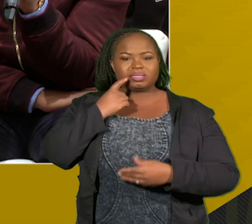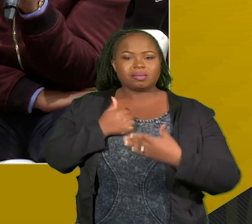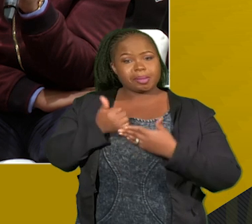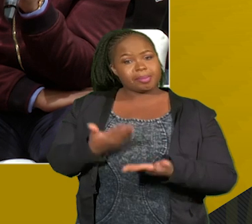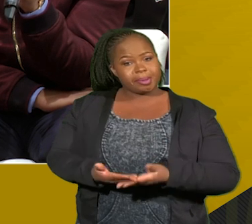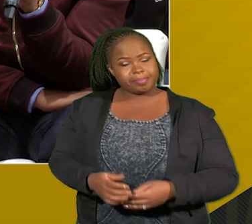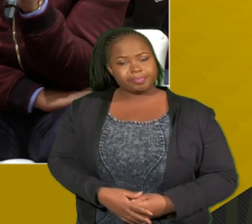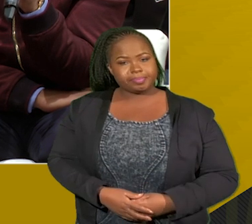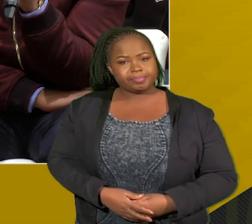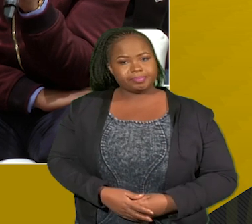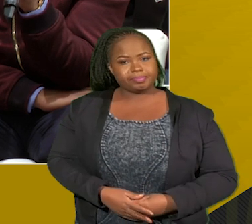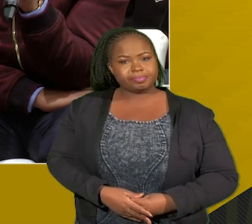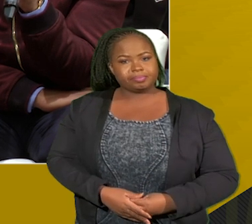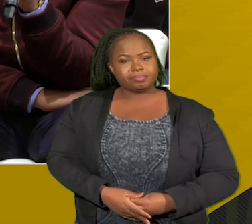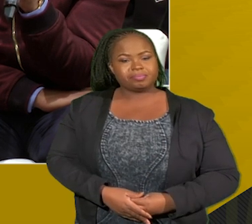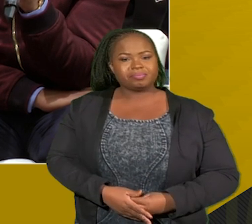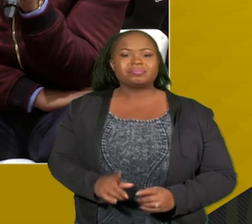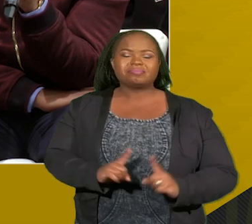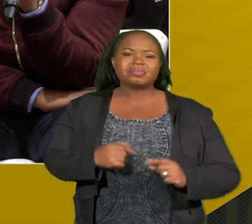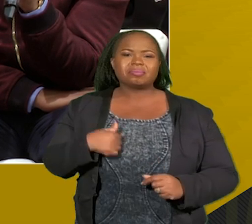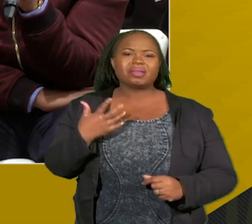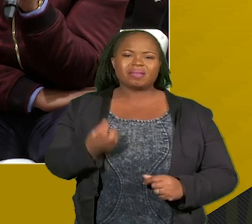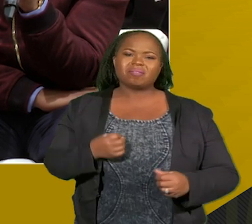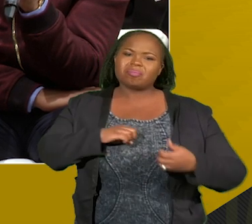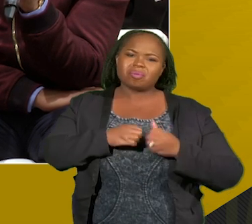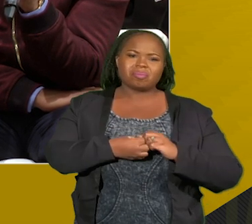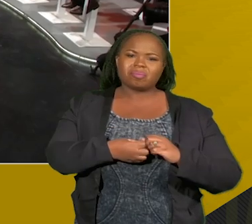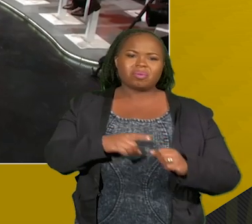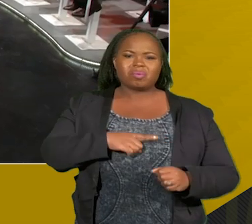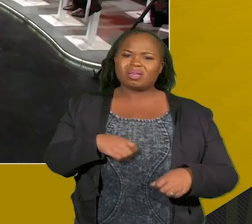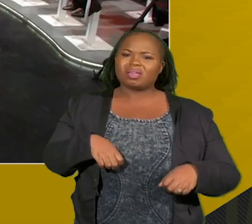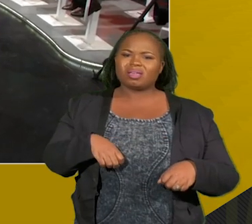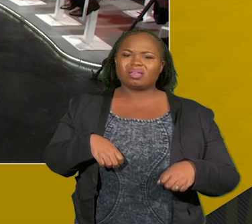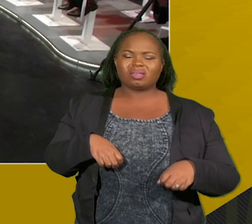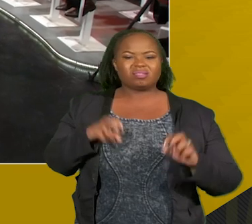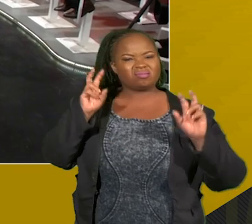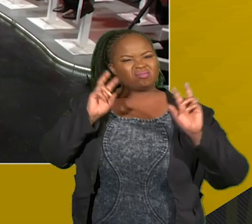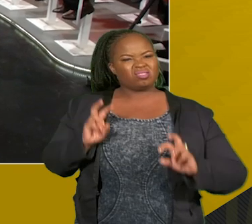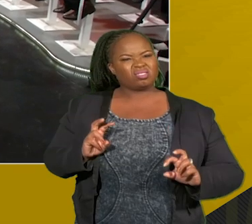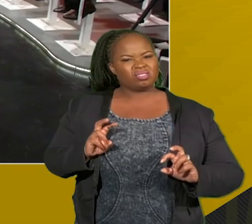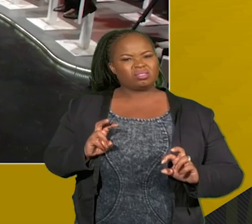usizo. Ngithi that ke mina problem ma akenayi electricity akani